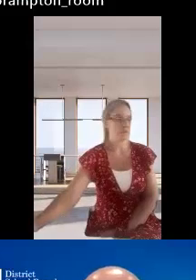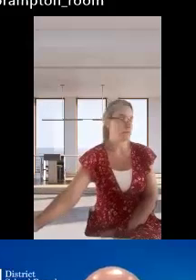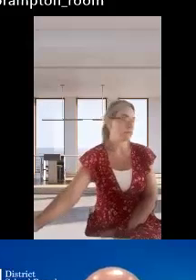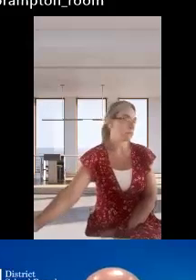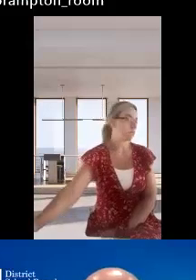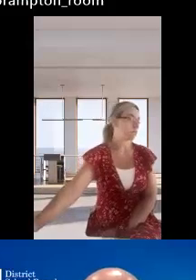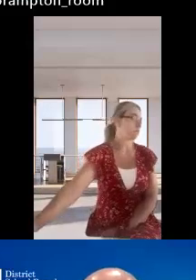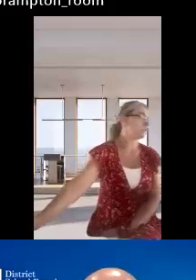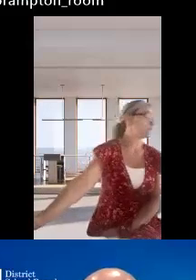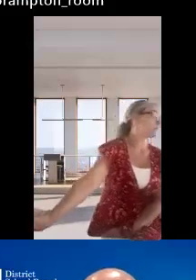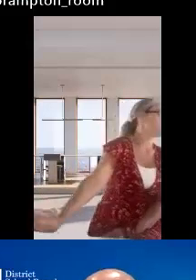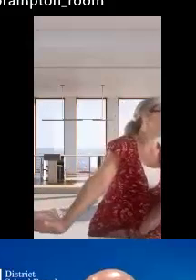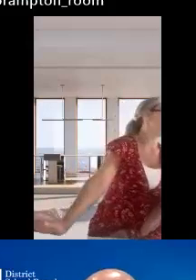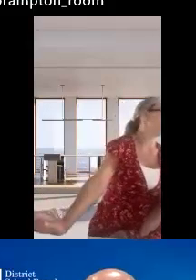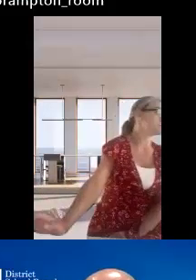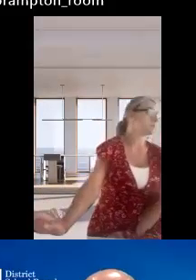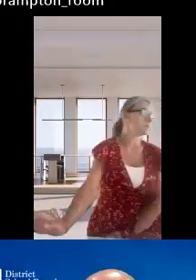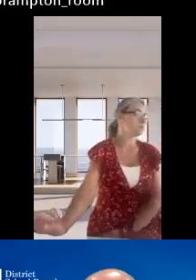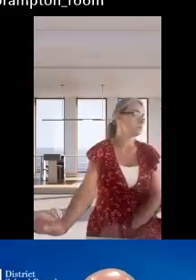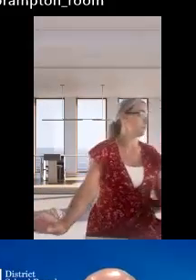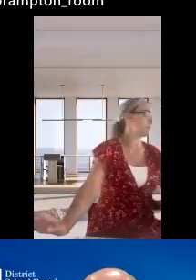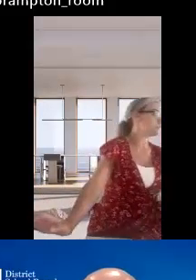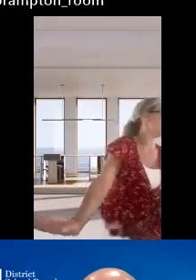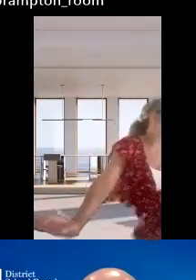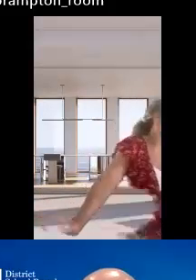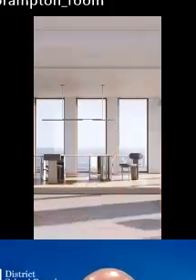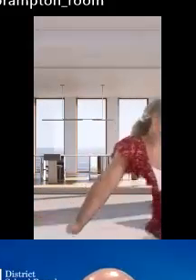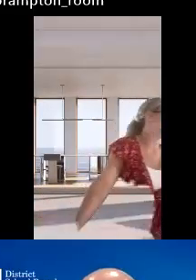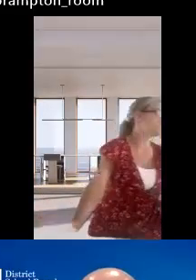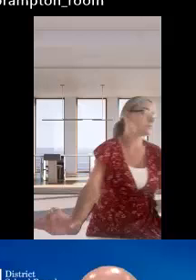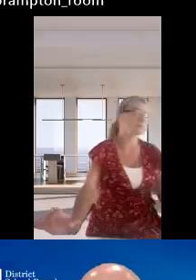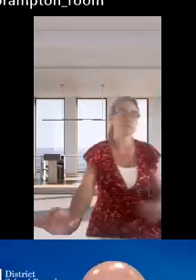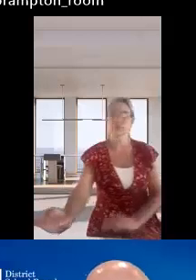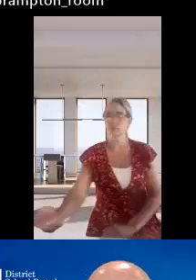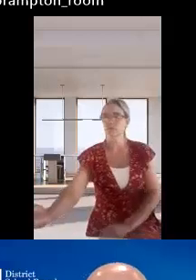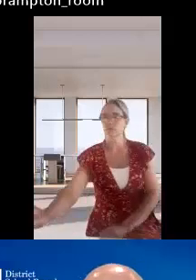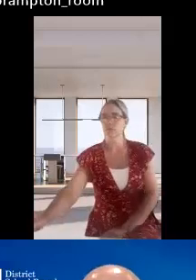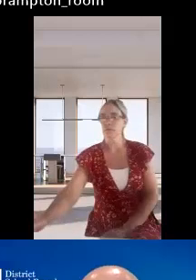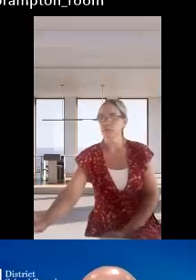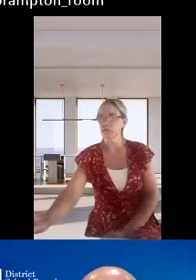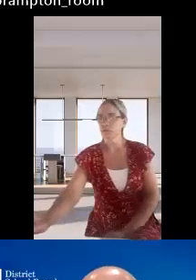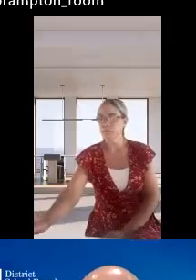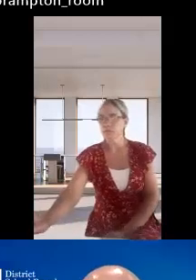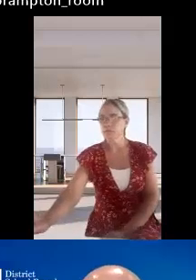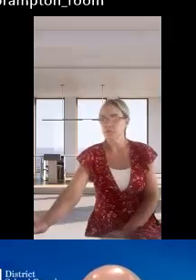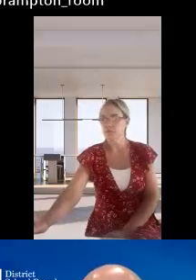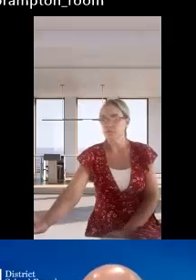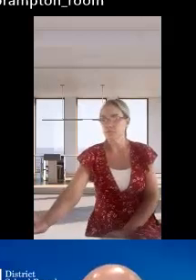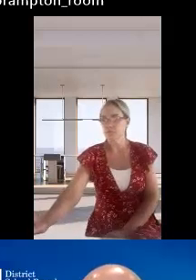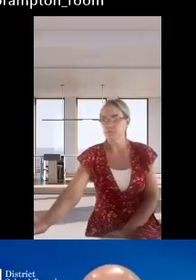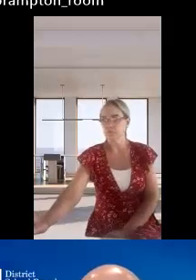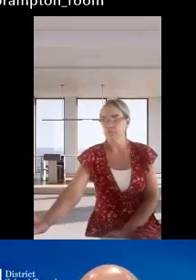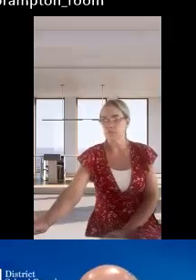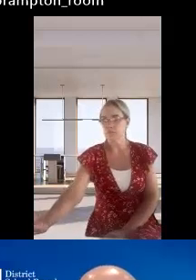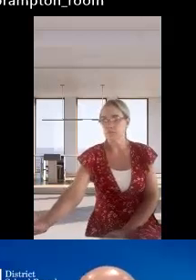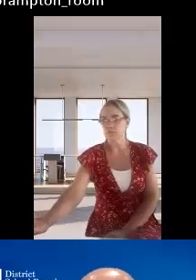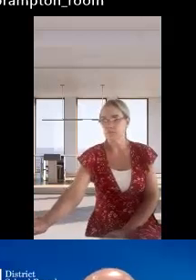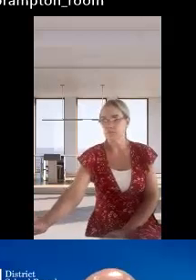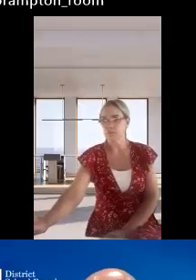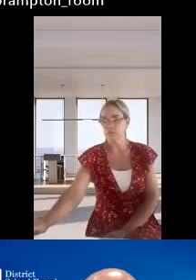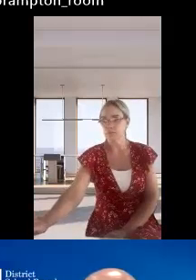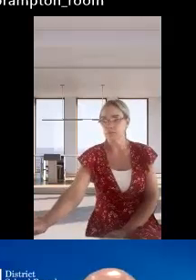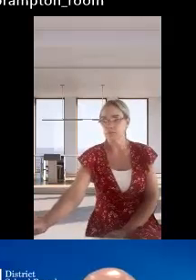report cards and any documents that need to go to parents and teachers, and students